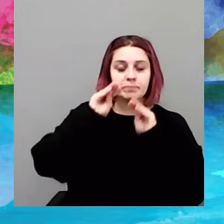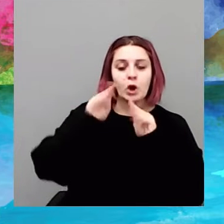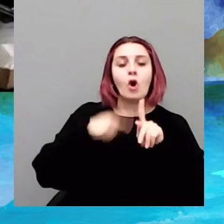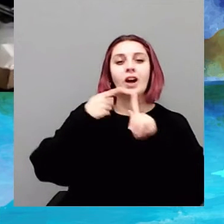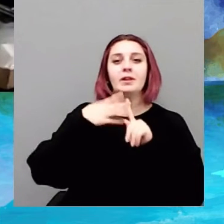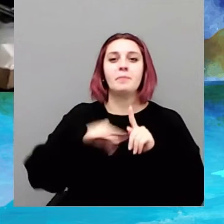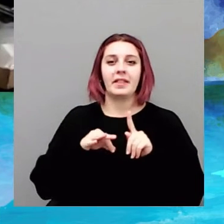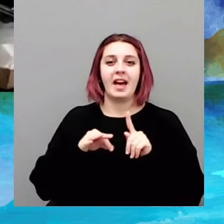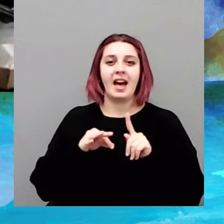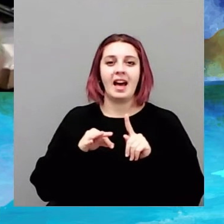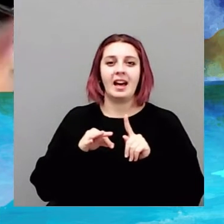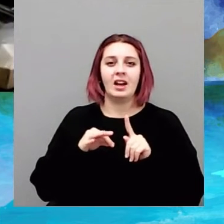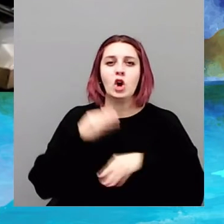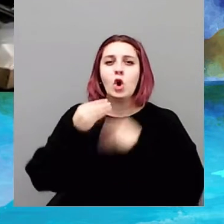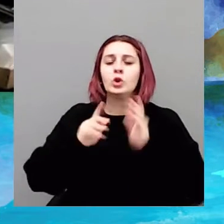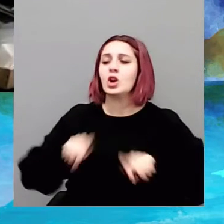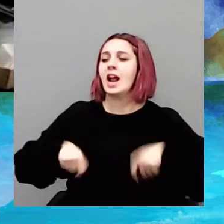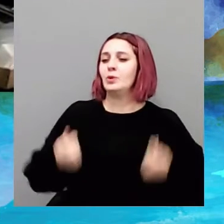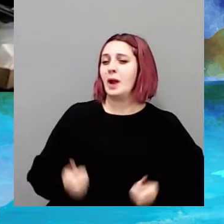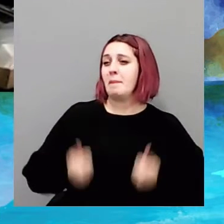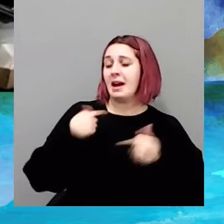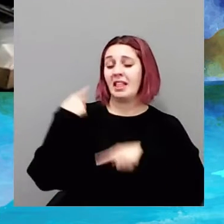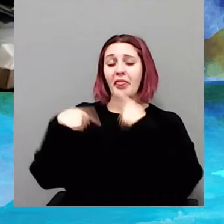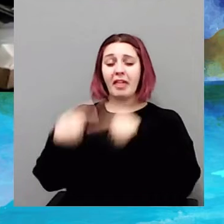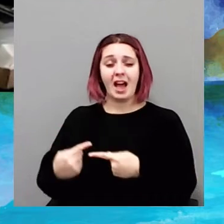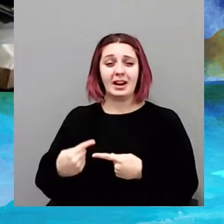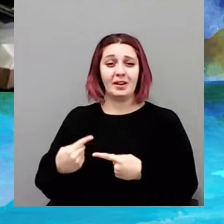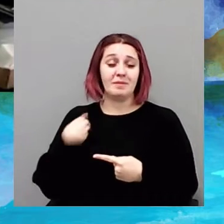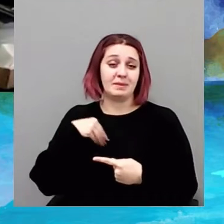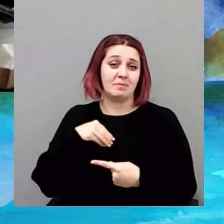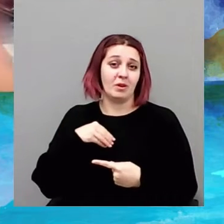physical rehabilitation professionals.